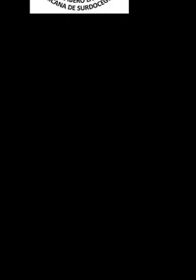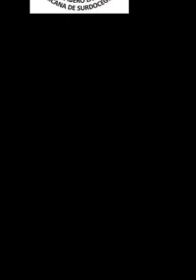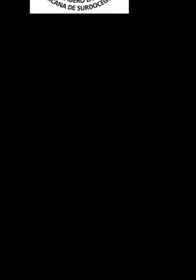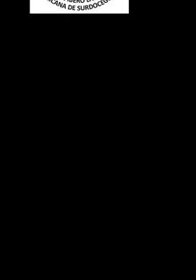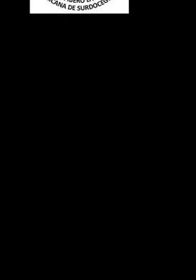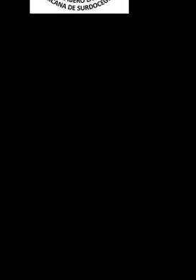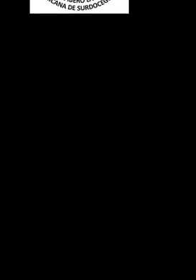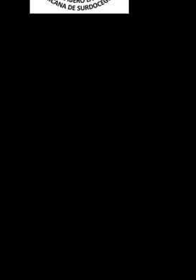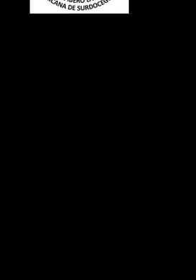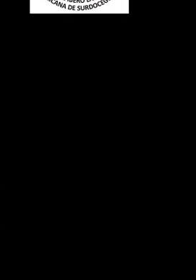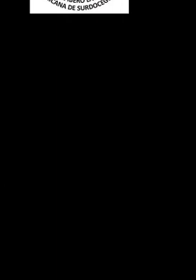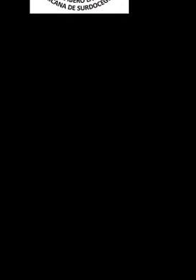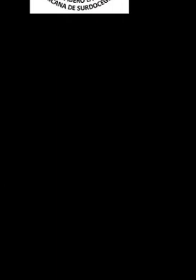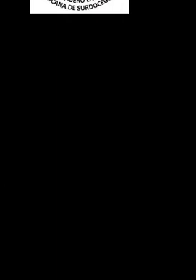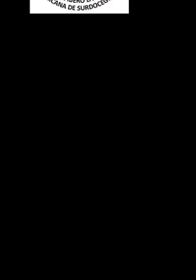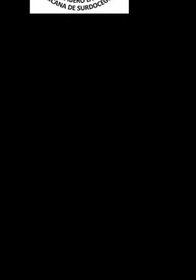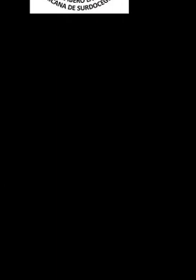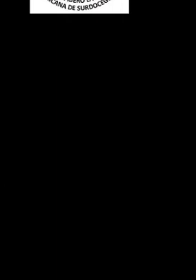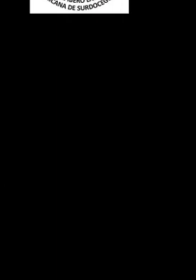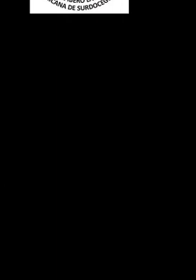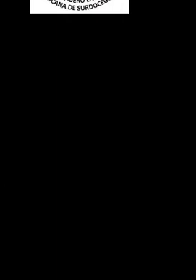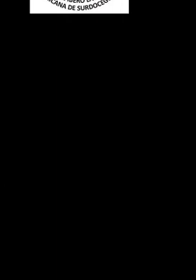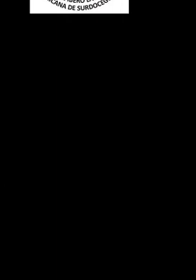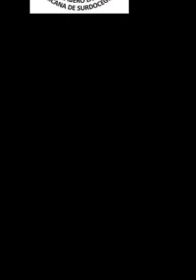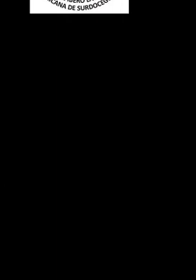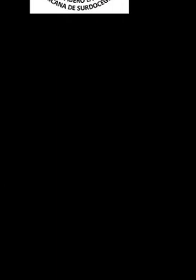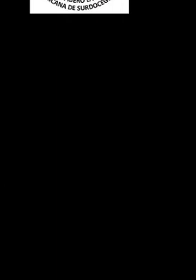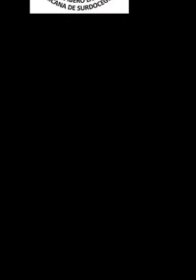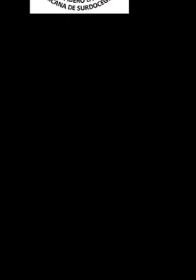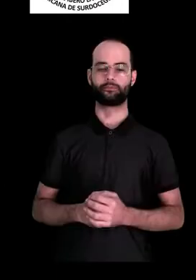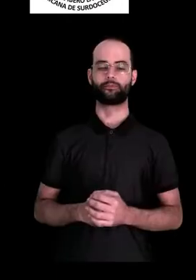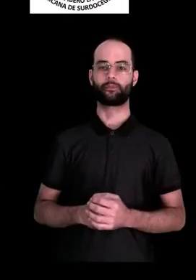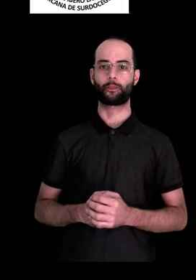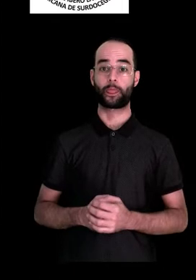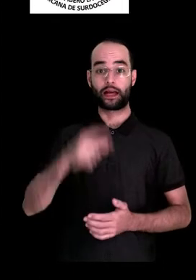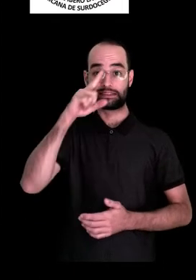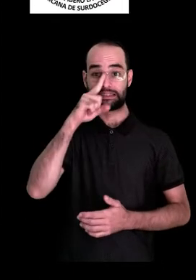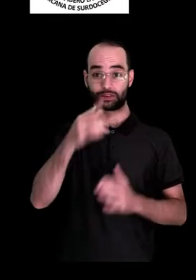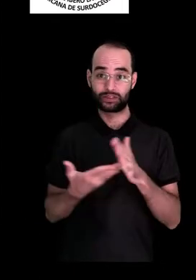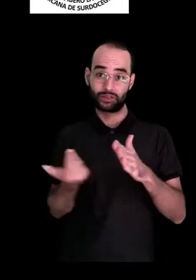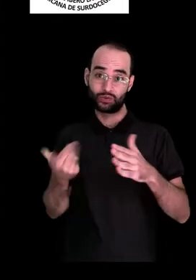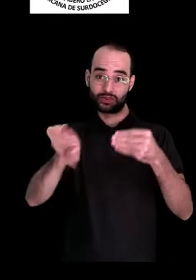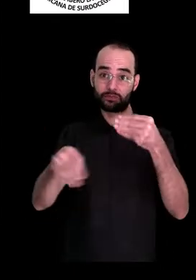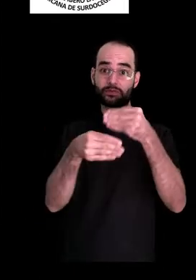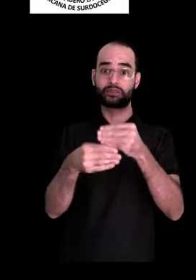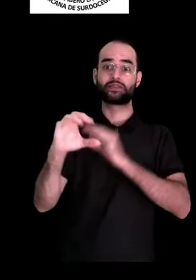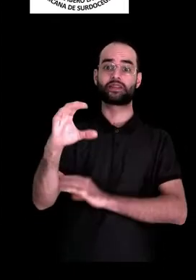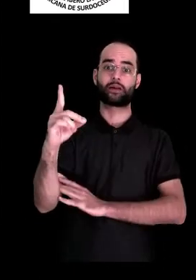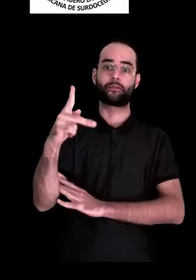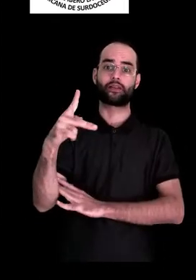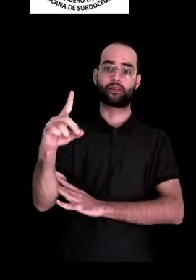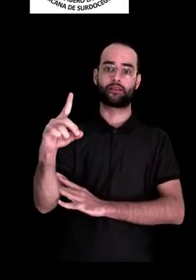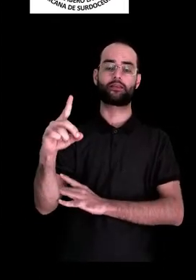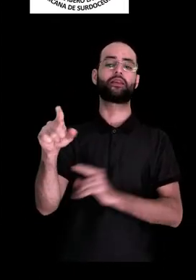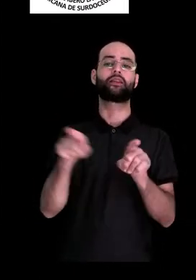Sense International. One line below, in centralized black ink, is written. At risk of exclusion from